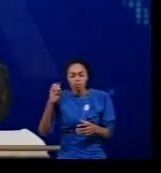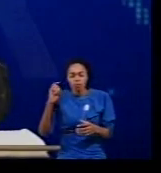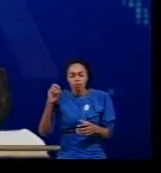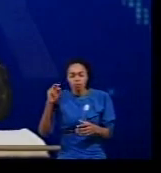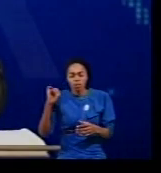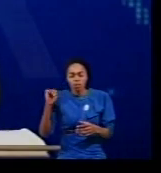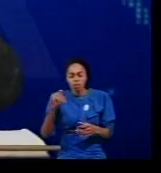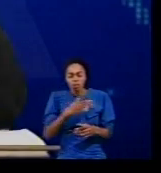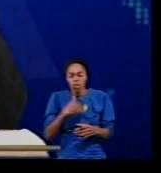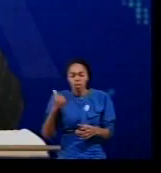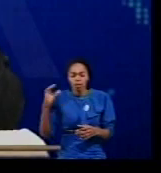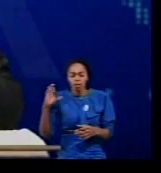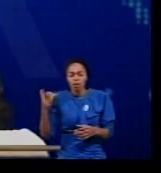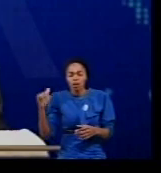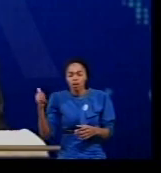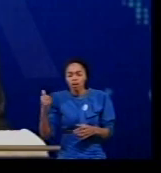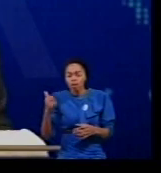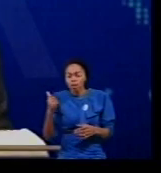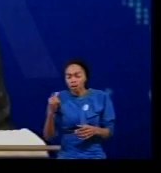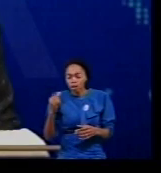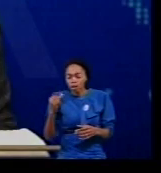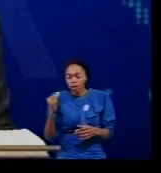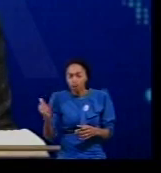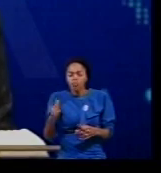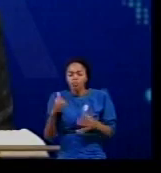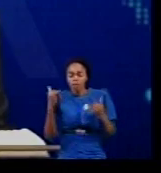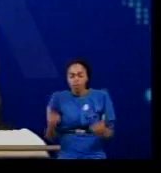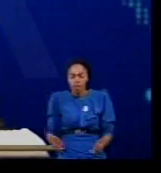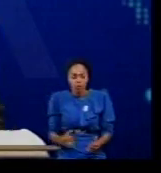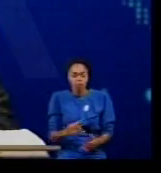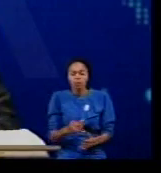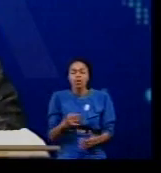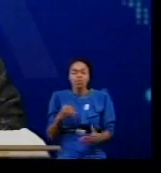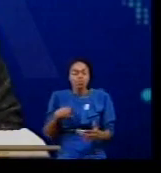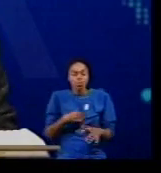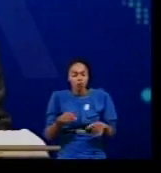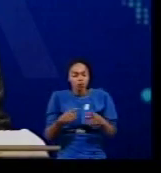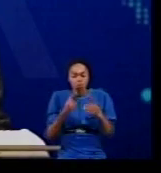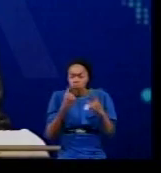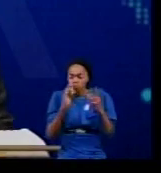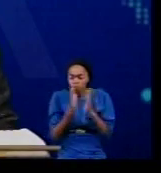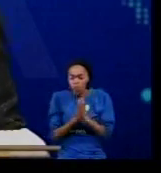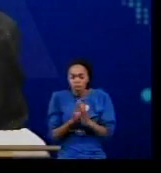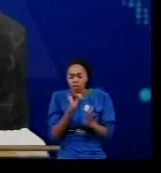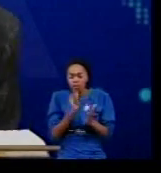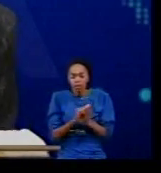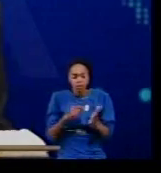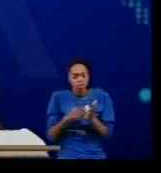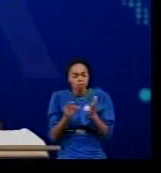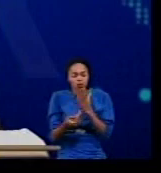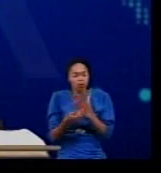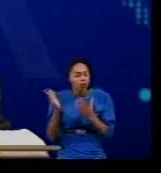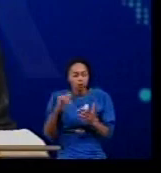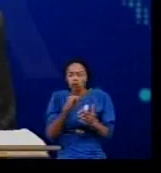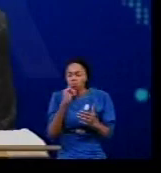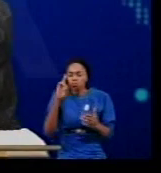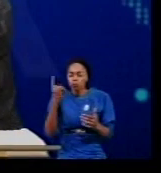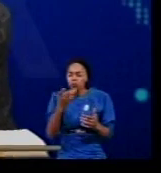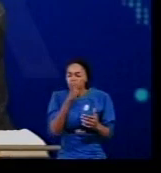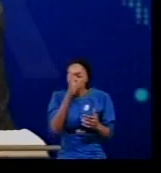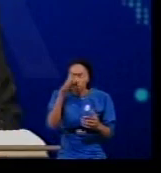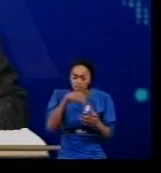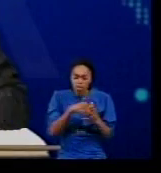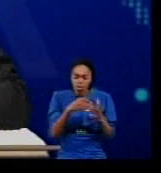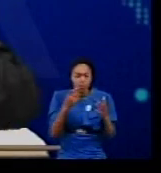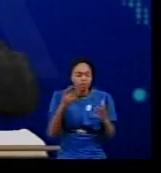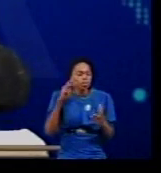You are afraid of the Midianites. And you are kind of checking away. You're keeping a great distance between you and the Midianites. I'm going